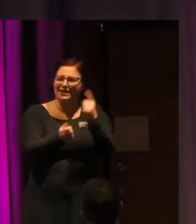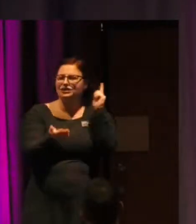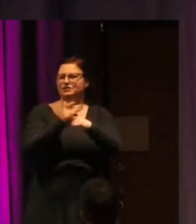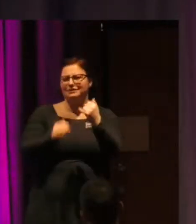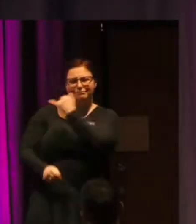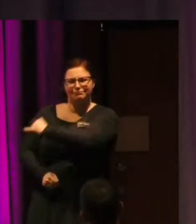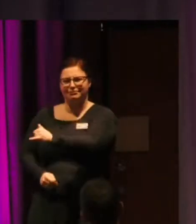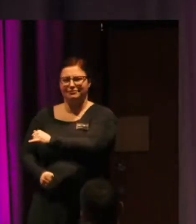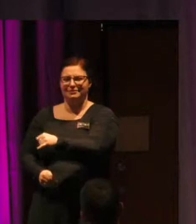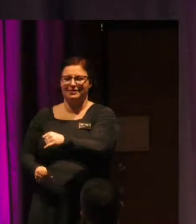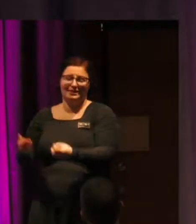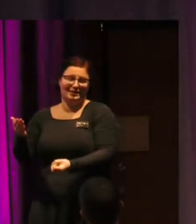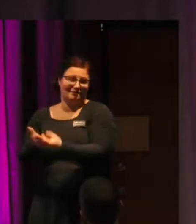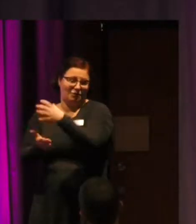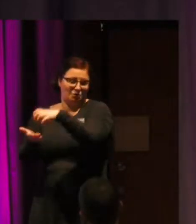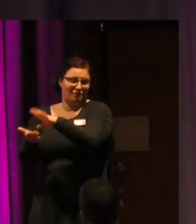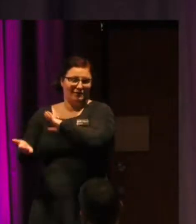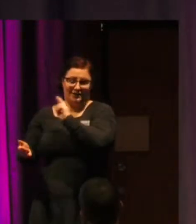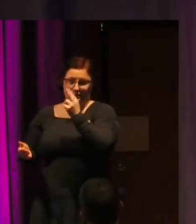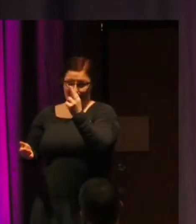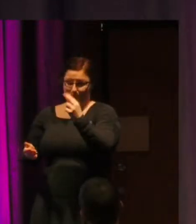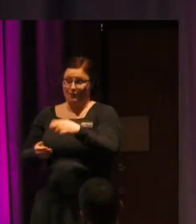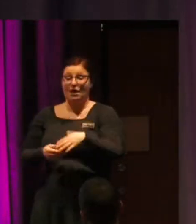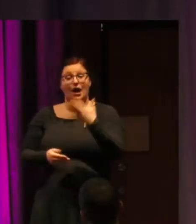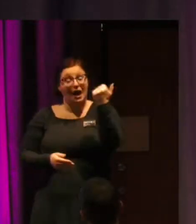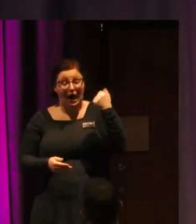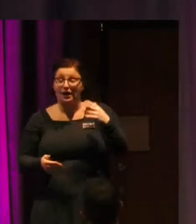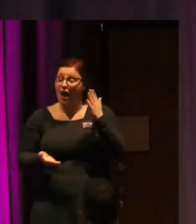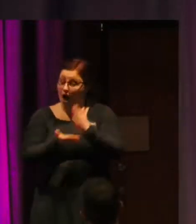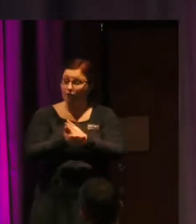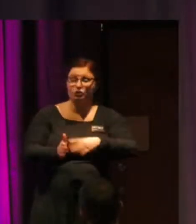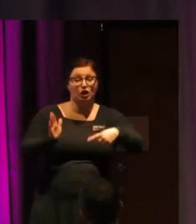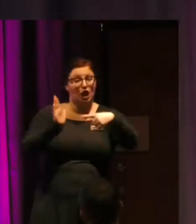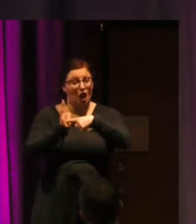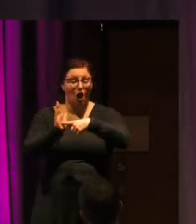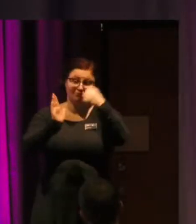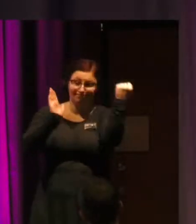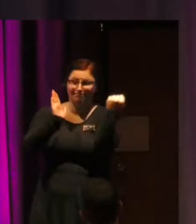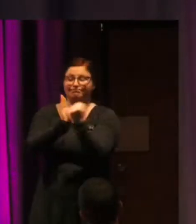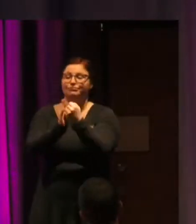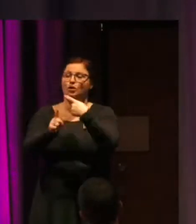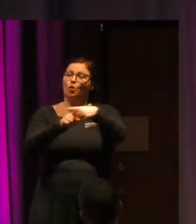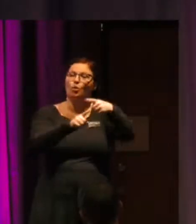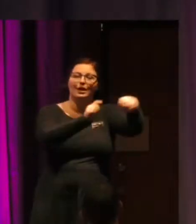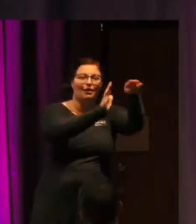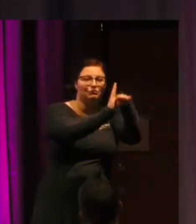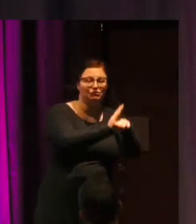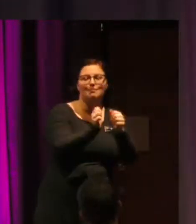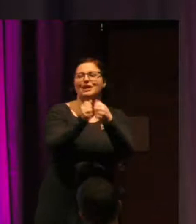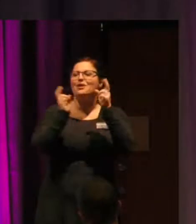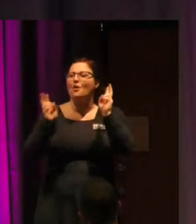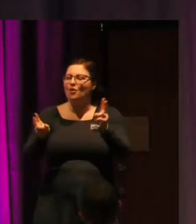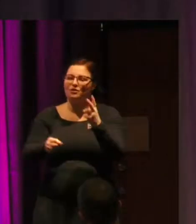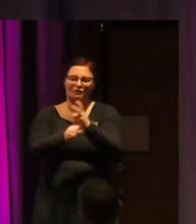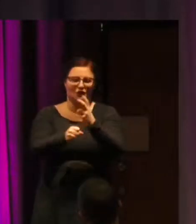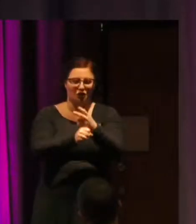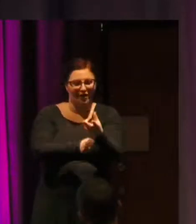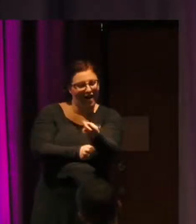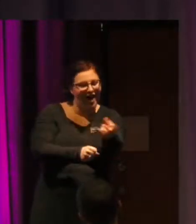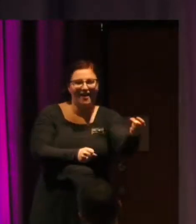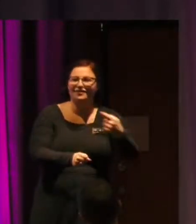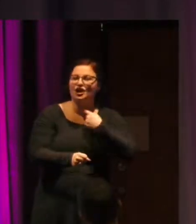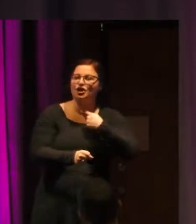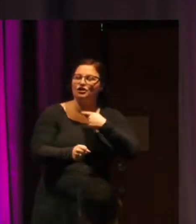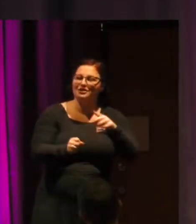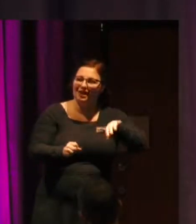this phenomenon. It can be done through legislation and policies, but it can also be done through amplifying different voices,